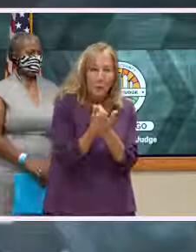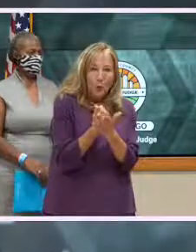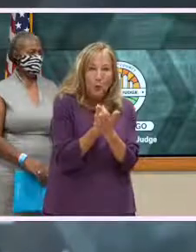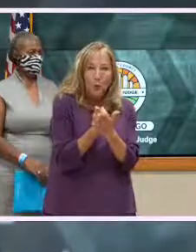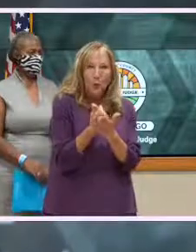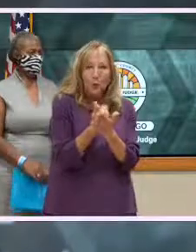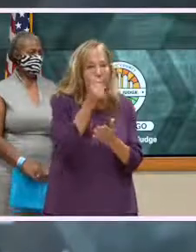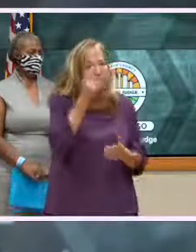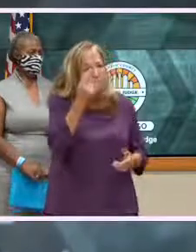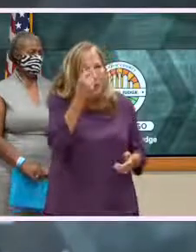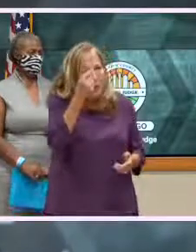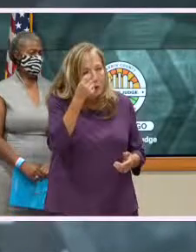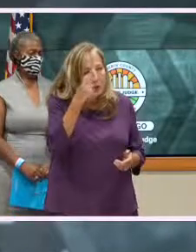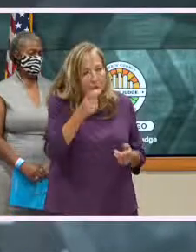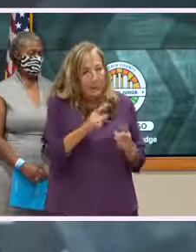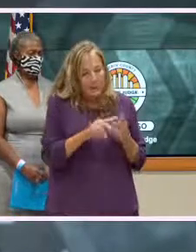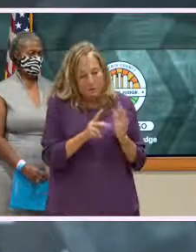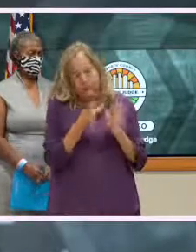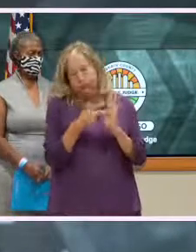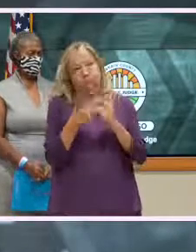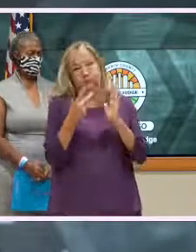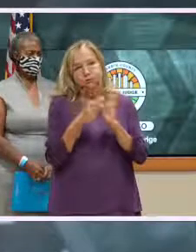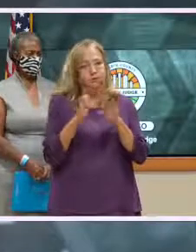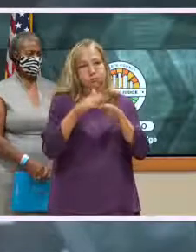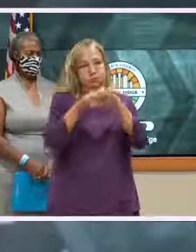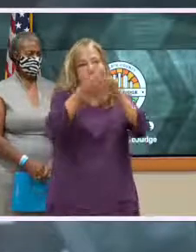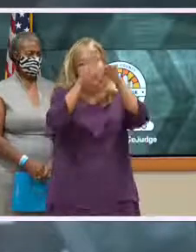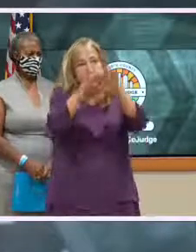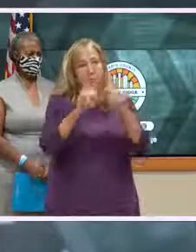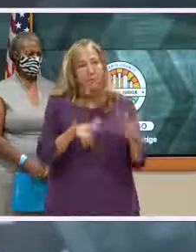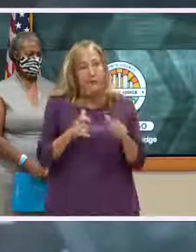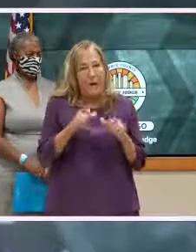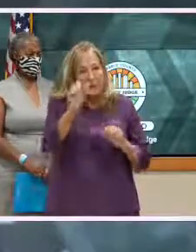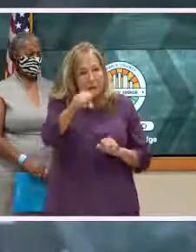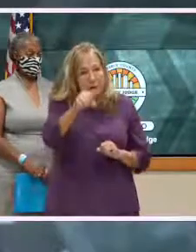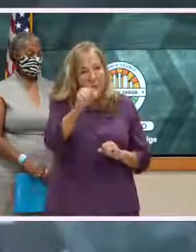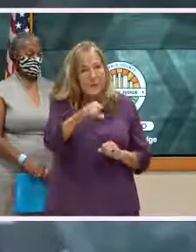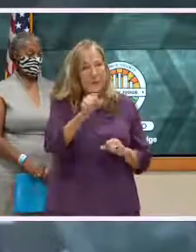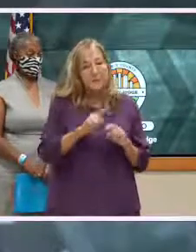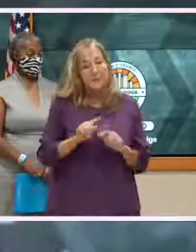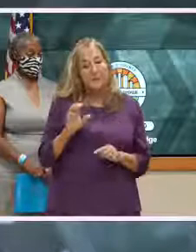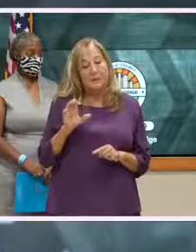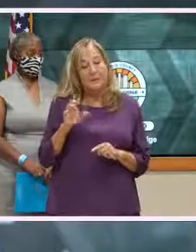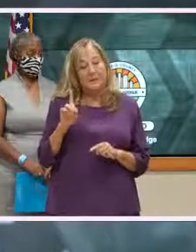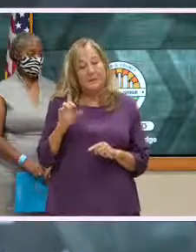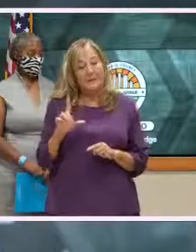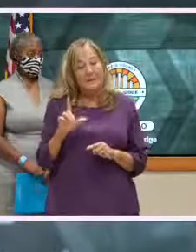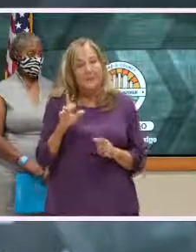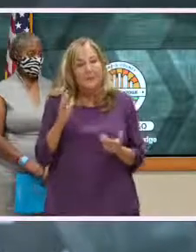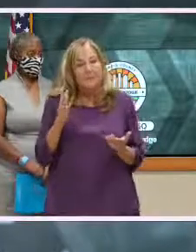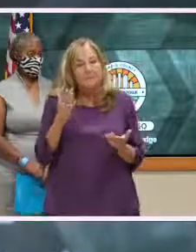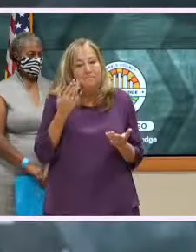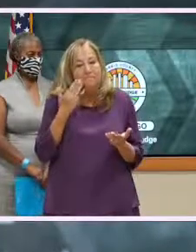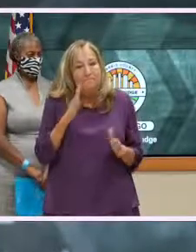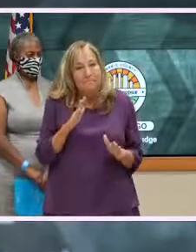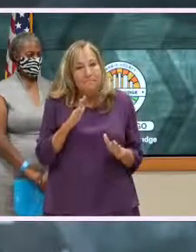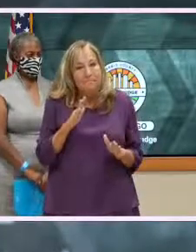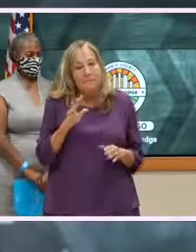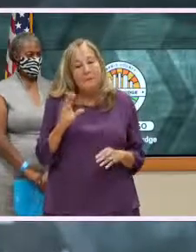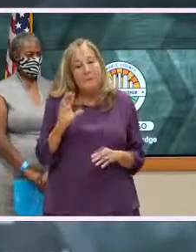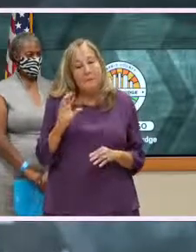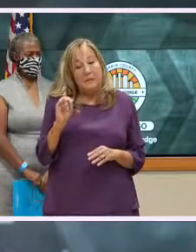amounts. And so the questions, because the reason the CDC made the recommendation that if you're